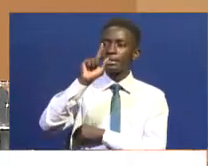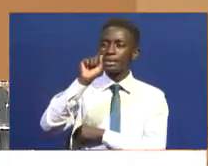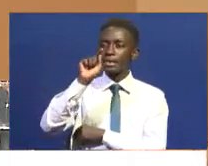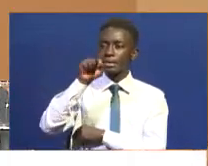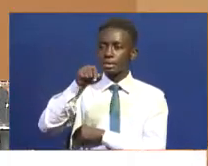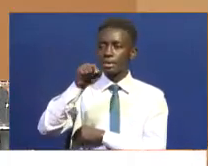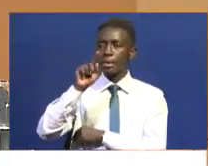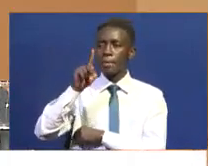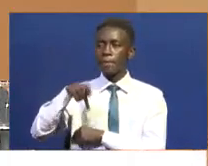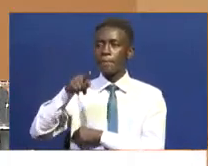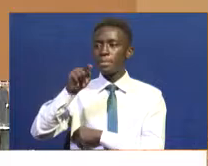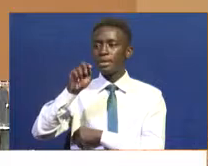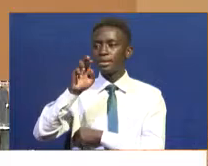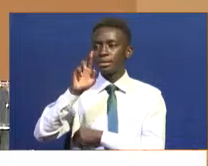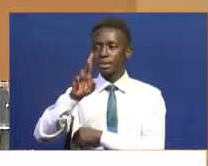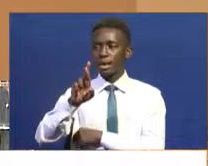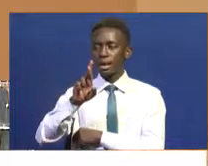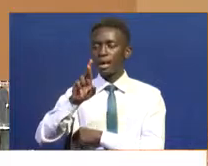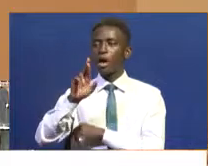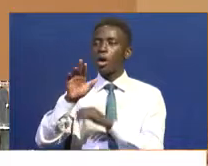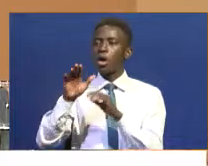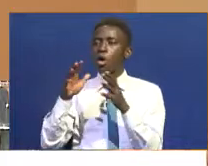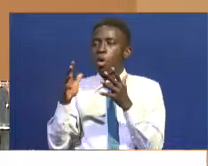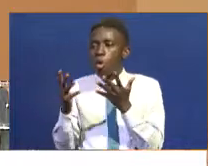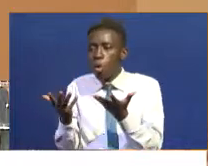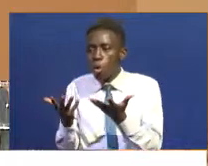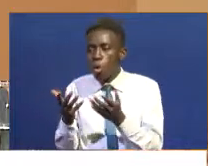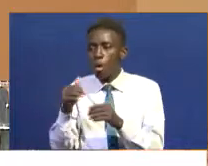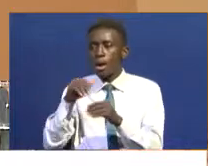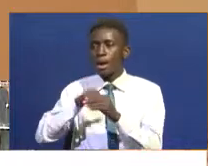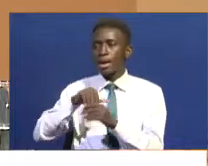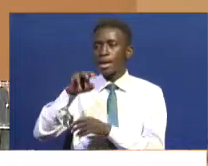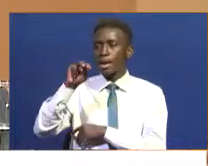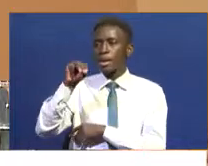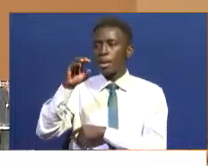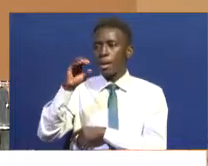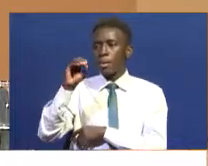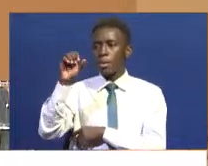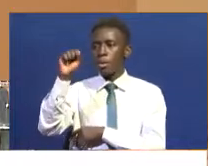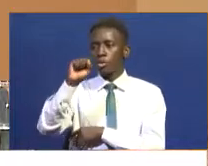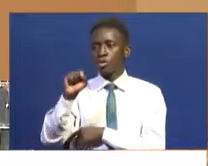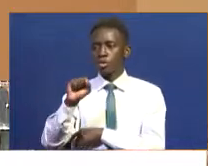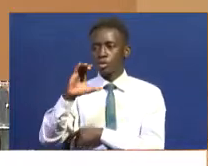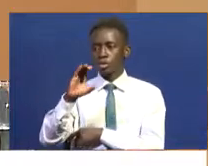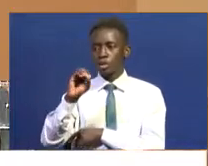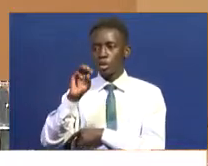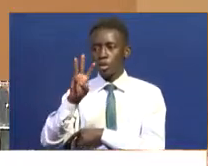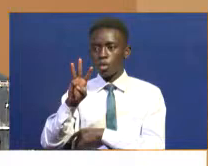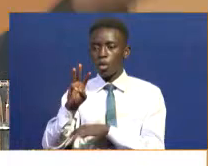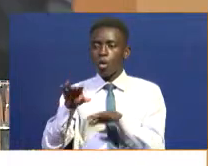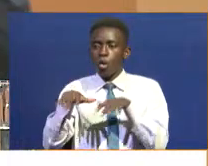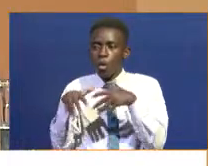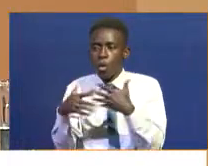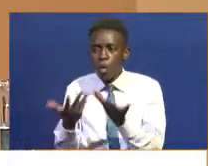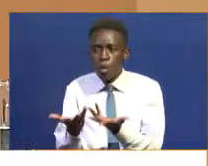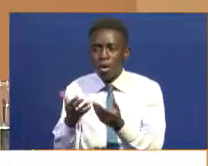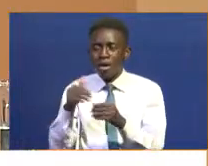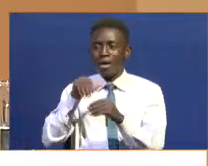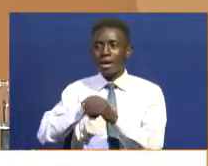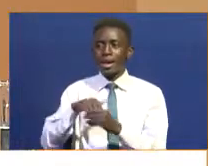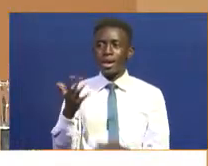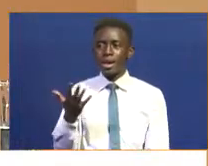been held in Poland for around four times because of the same